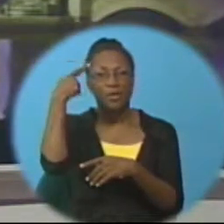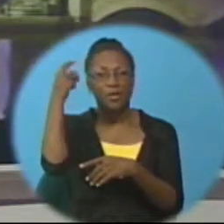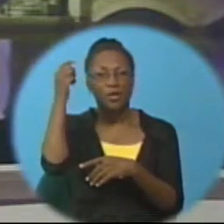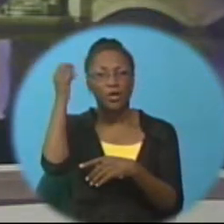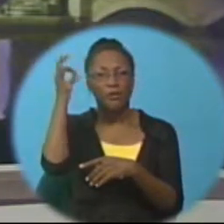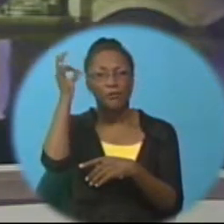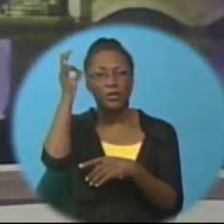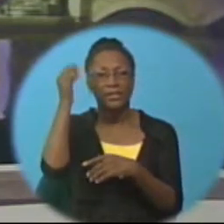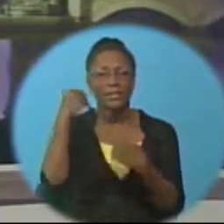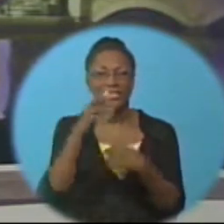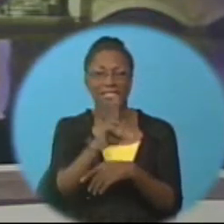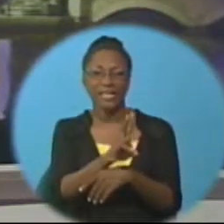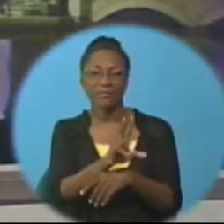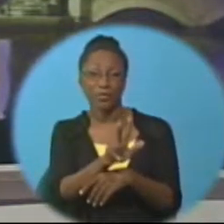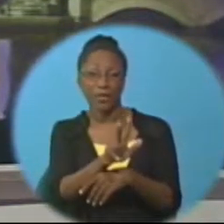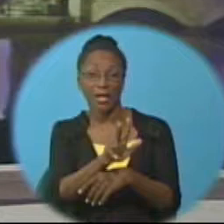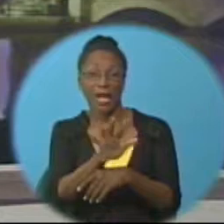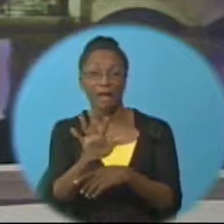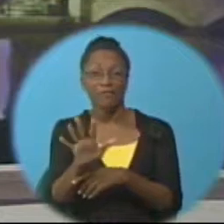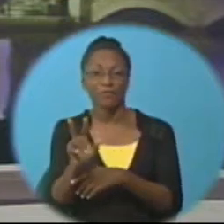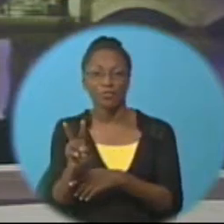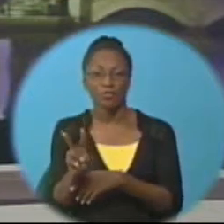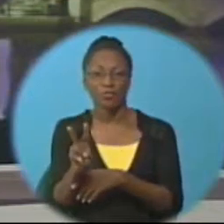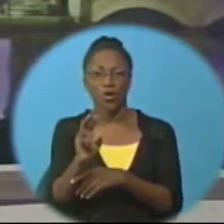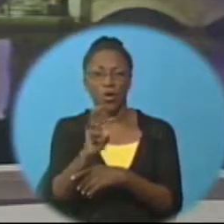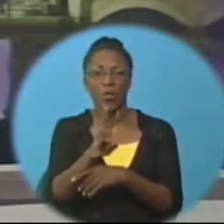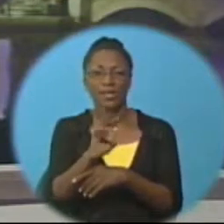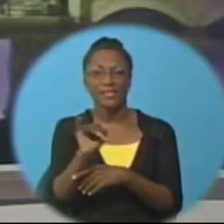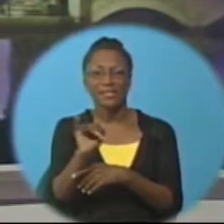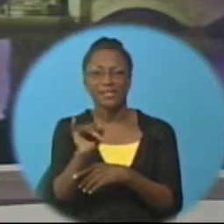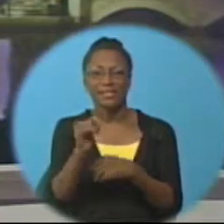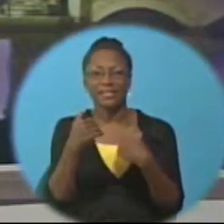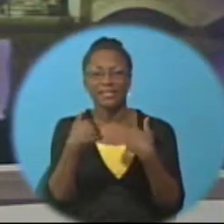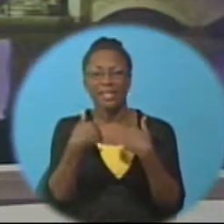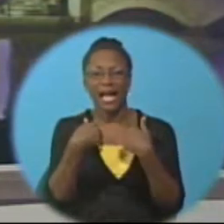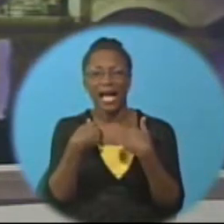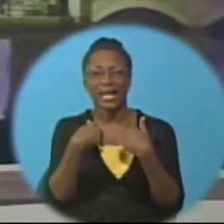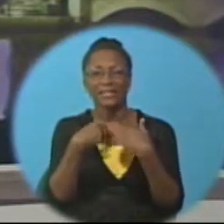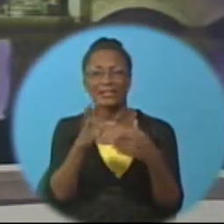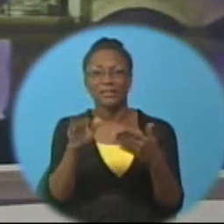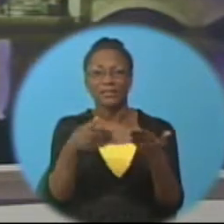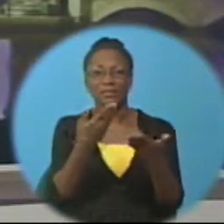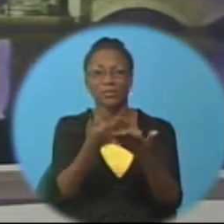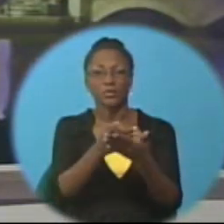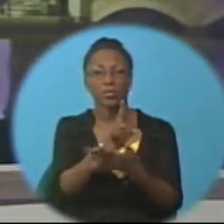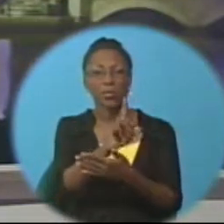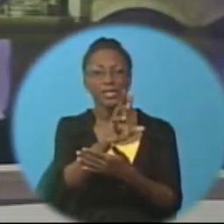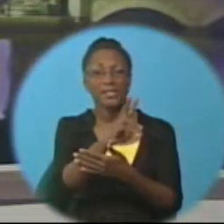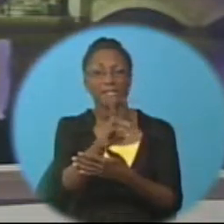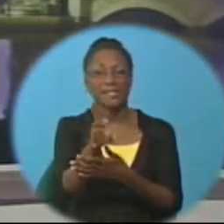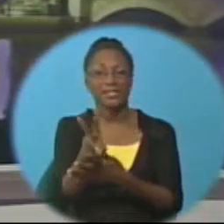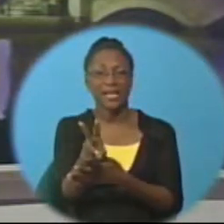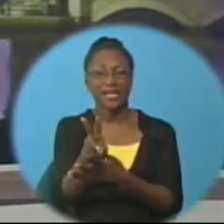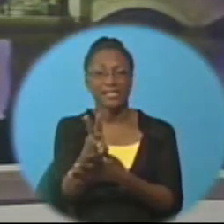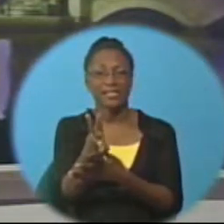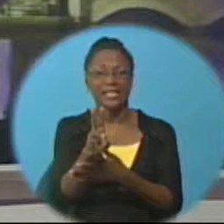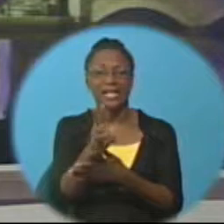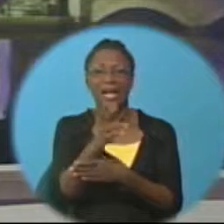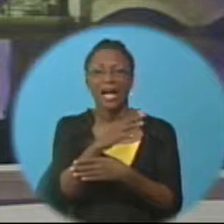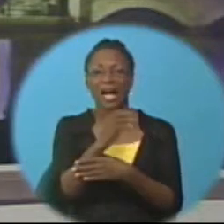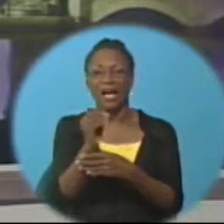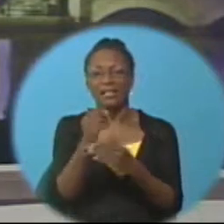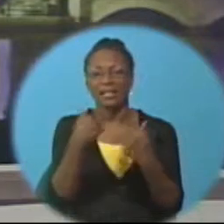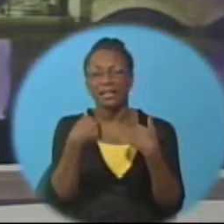52 respectively. West Indies were set a target of 166, which they were approaching comfortably, just being